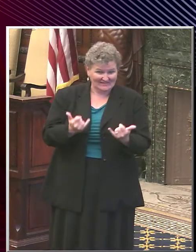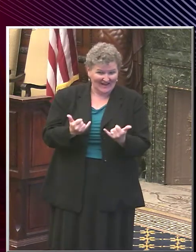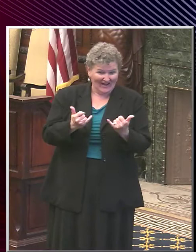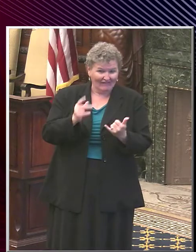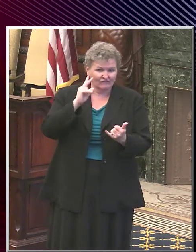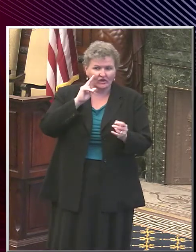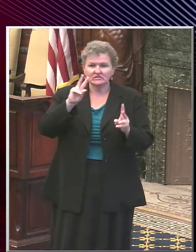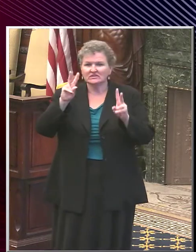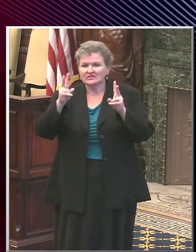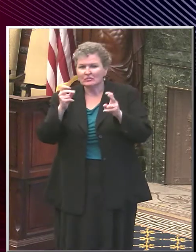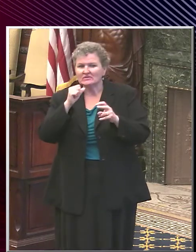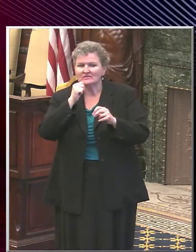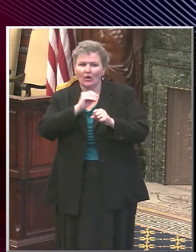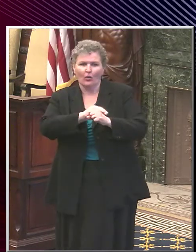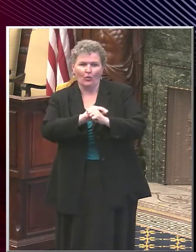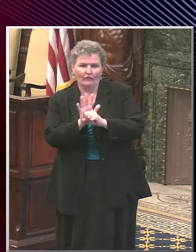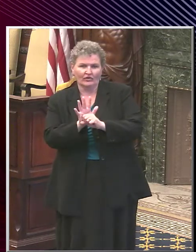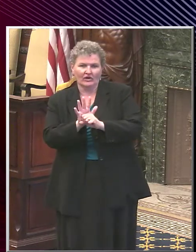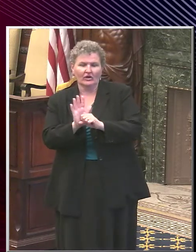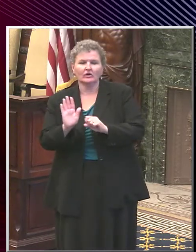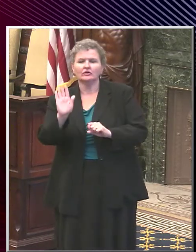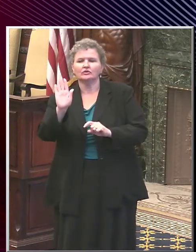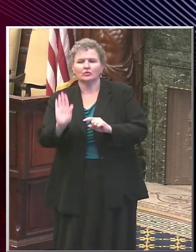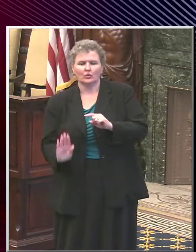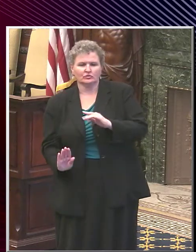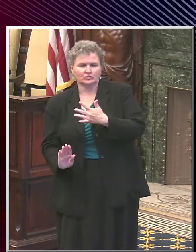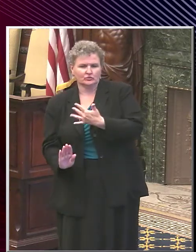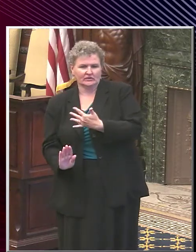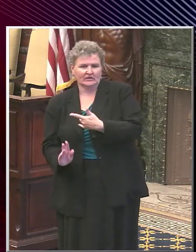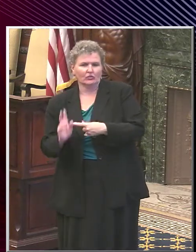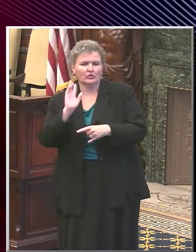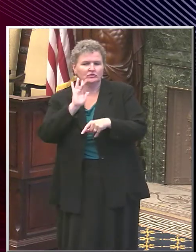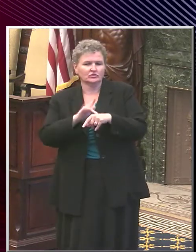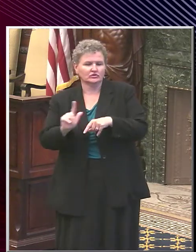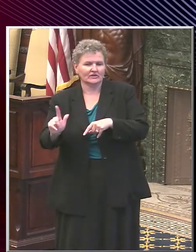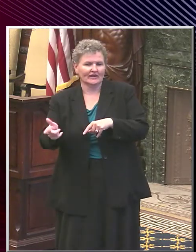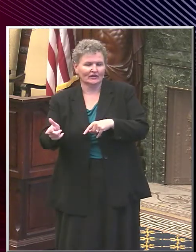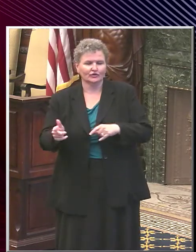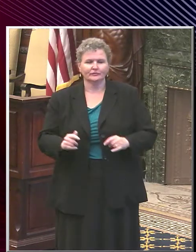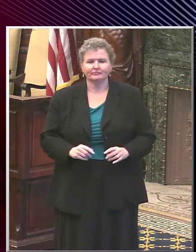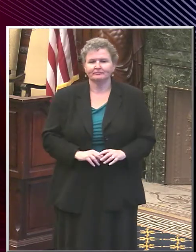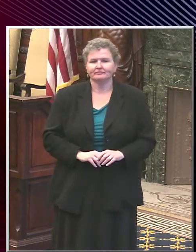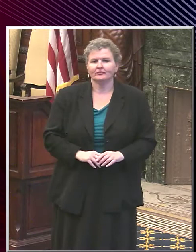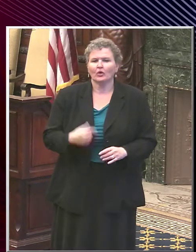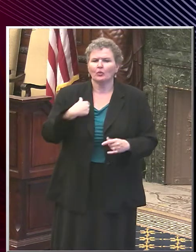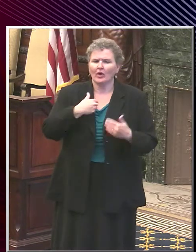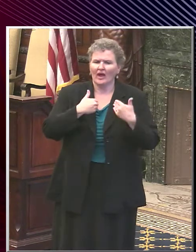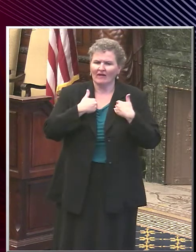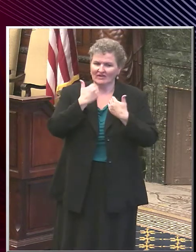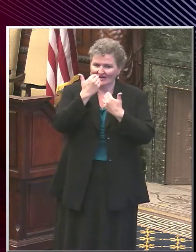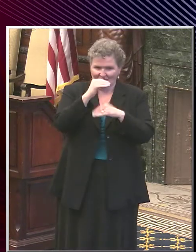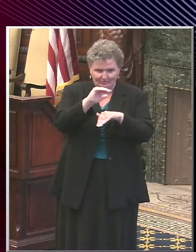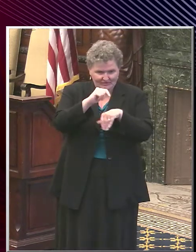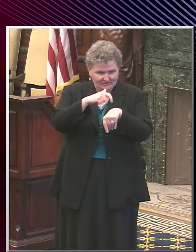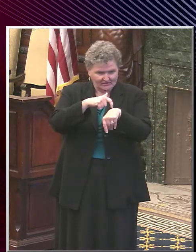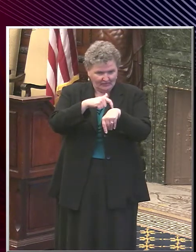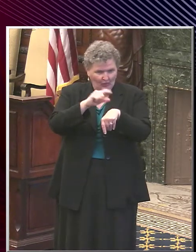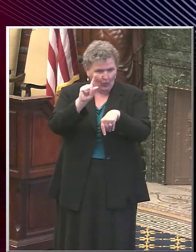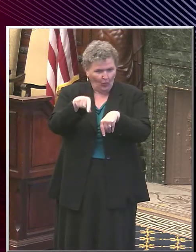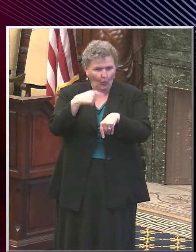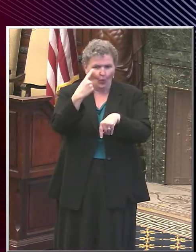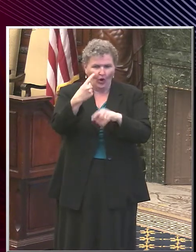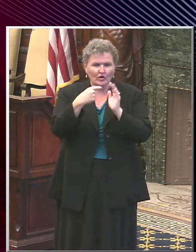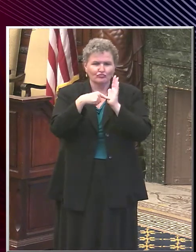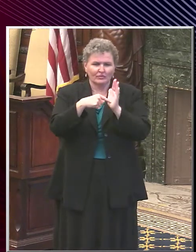now, please lower it and we'll try to get to you later. Please remember, we have limited time during the briefing, so only one representative from